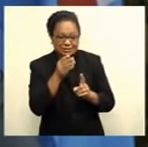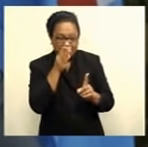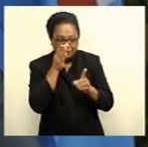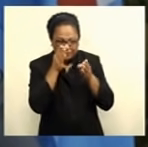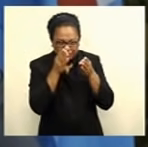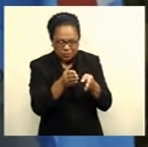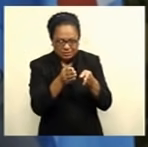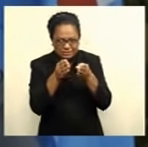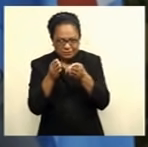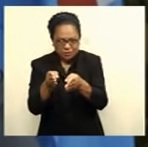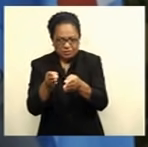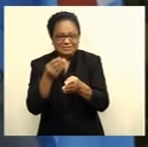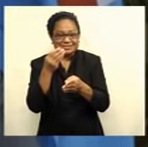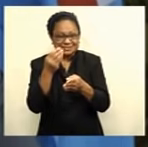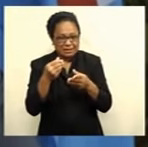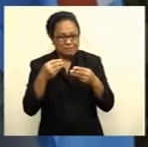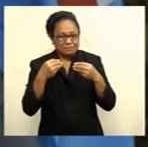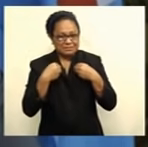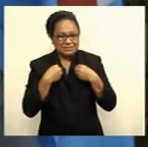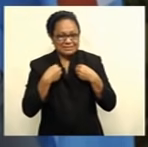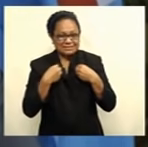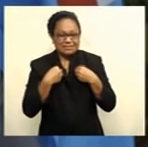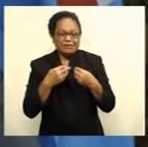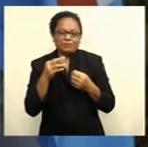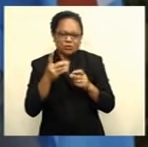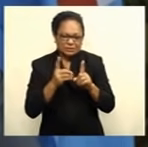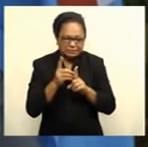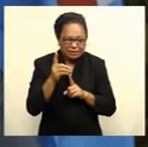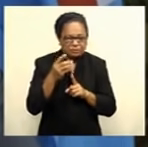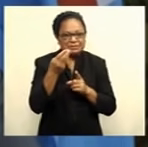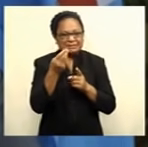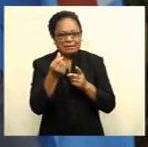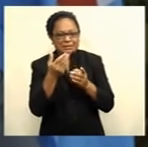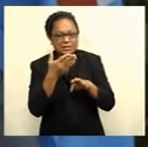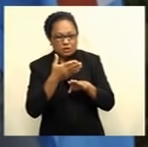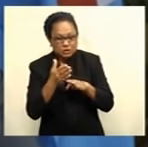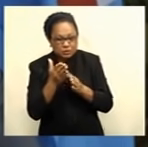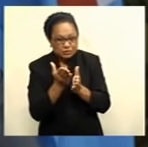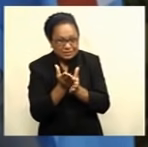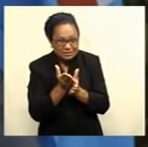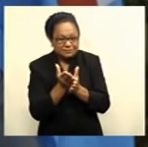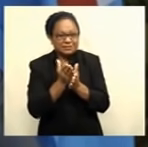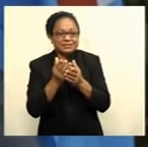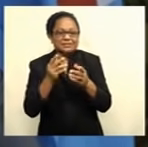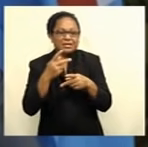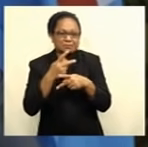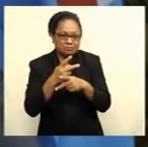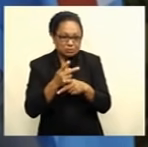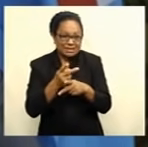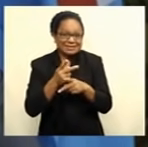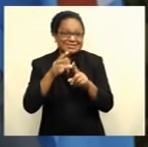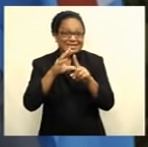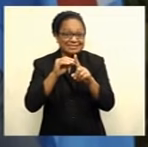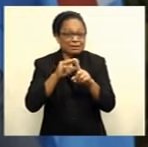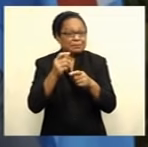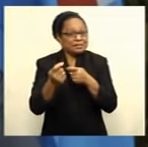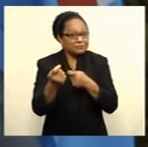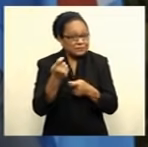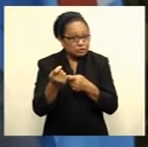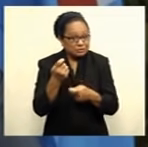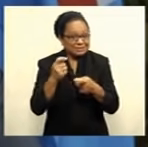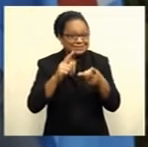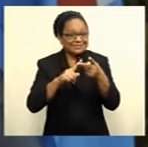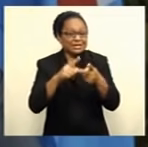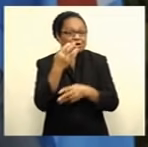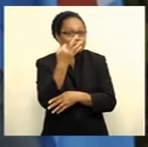the development of niche products and services for exports, such as fisheries, such as